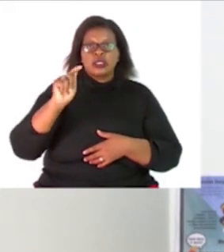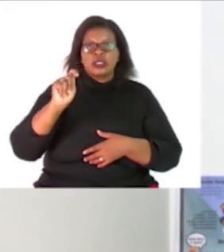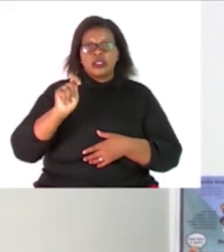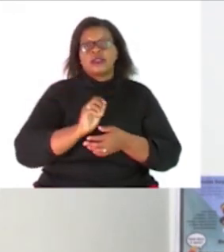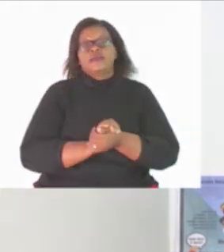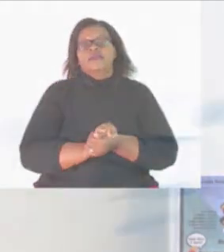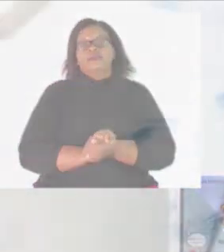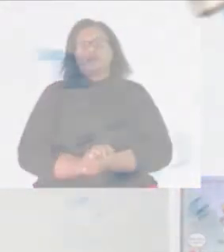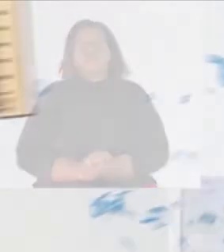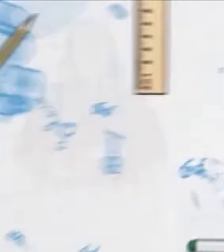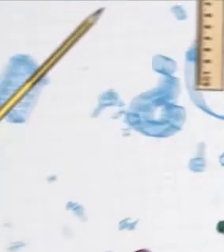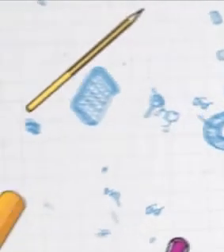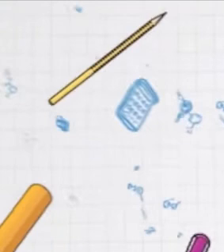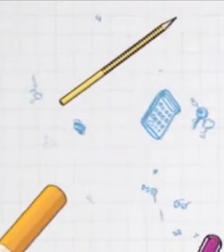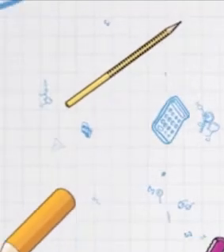12,052.